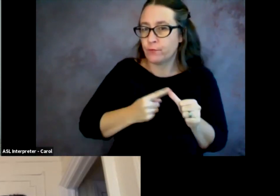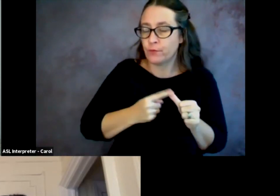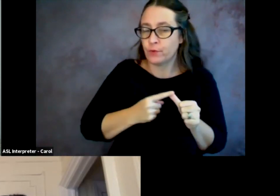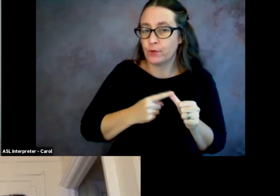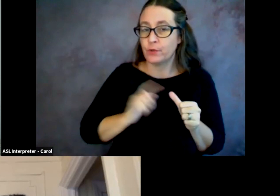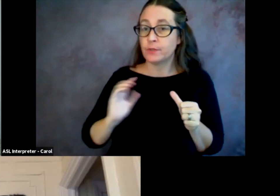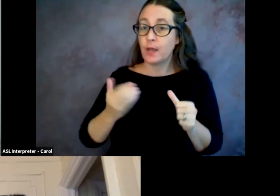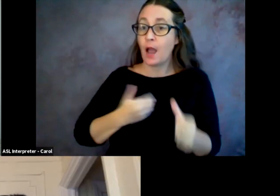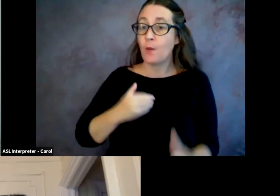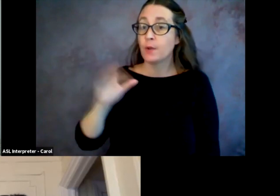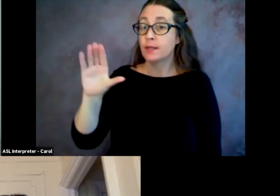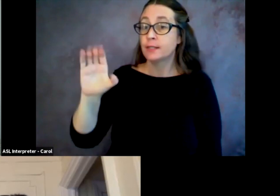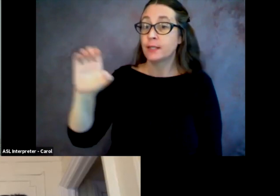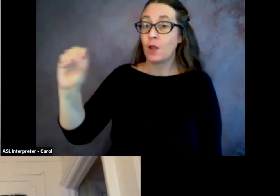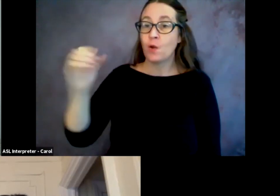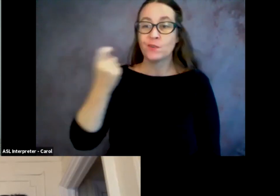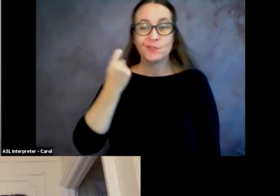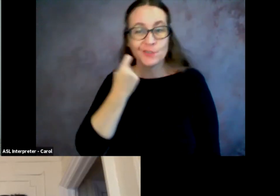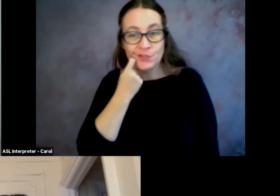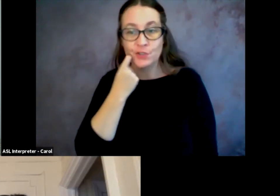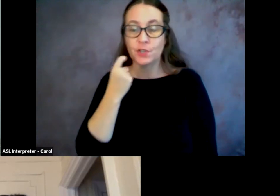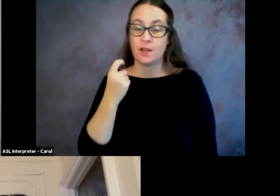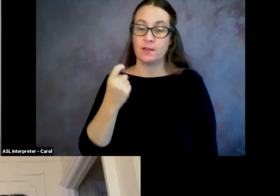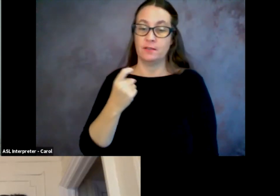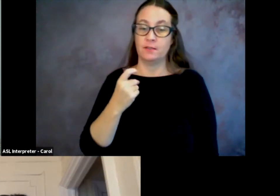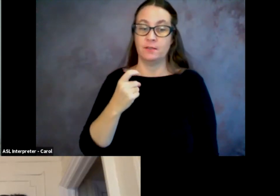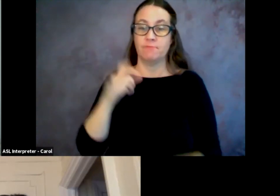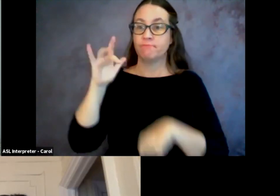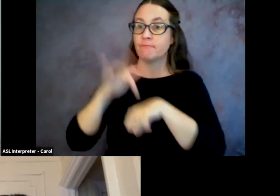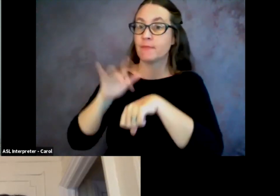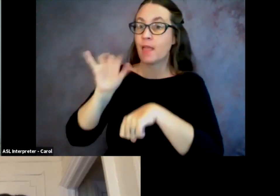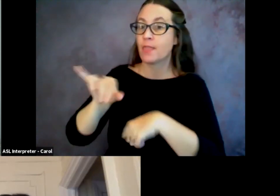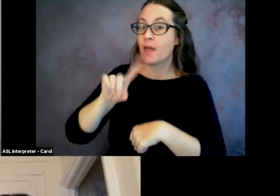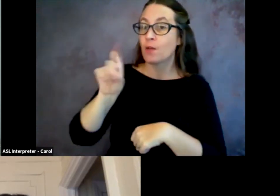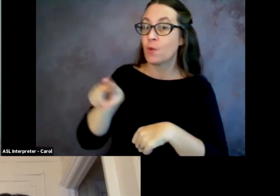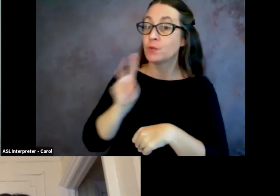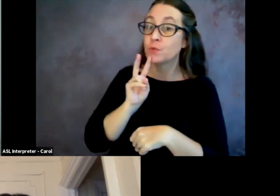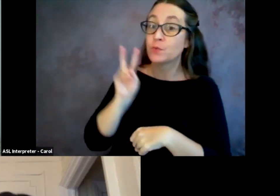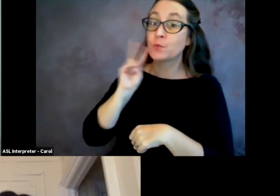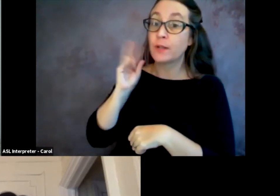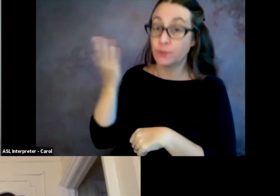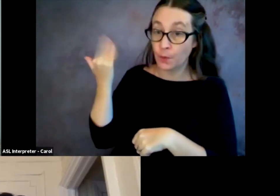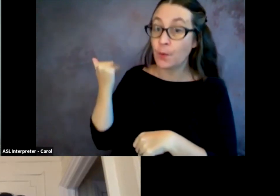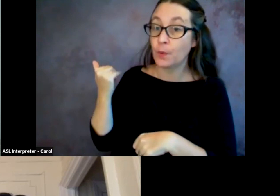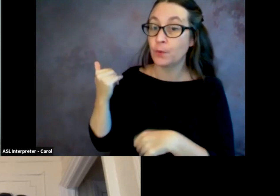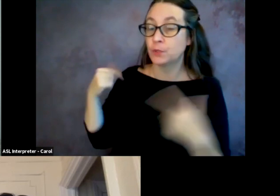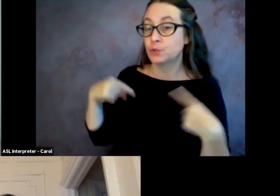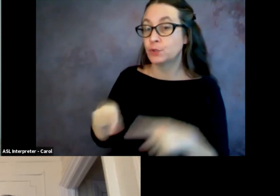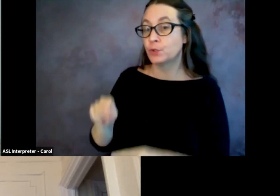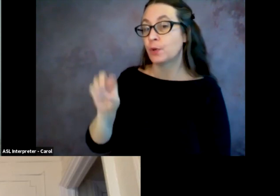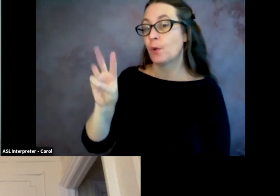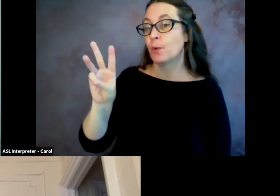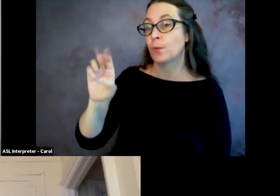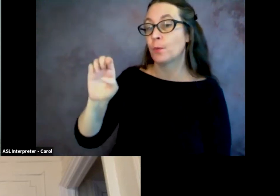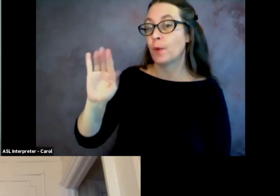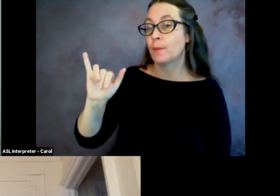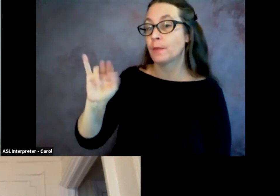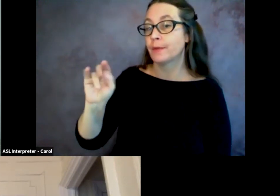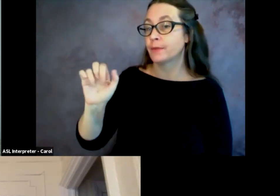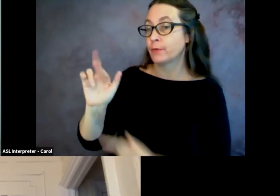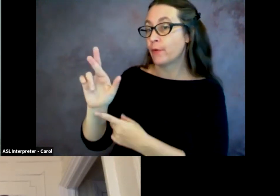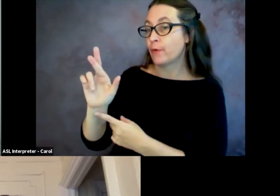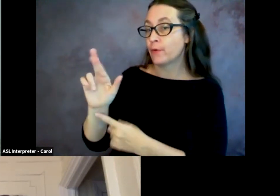CEO actually just addressed this question, I think 2 days ago during a webinar. And he basically said,